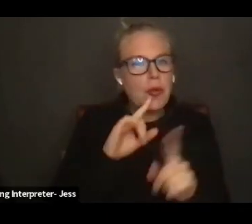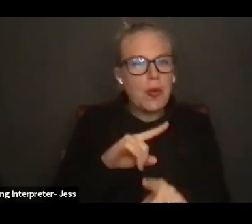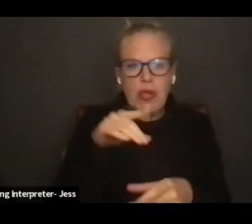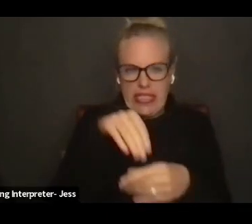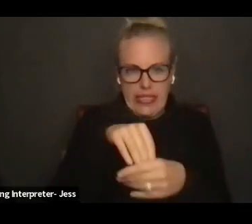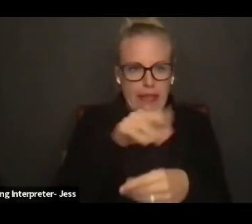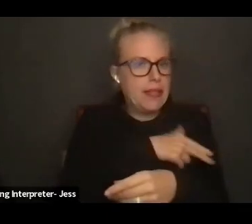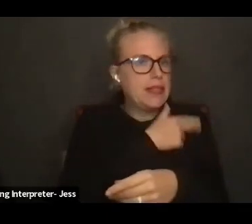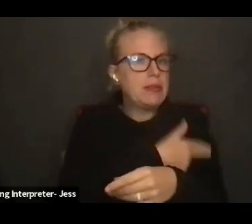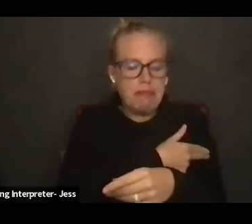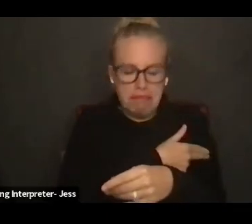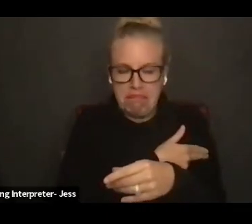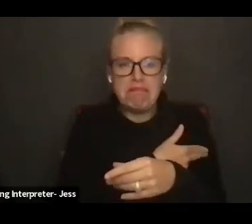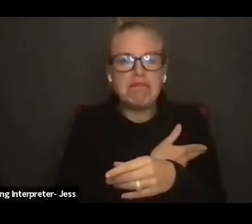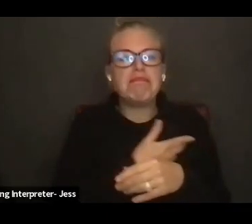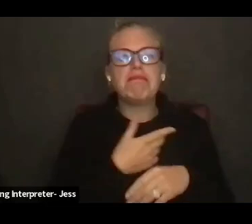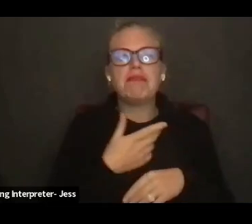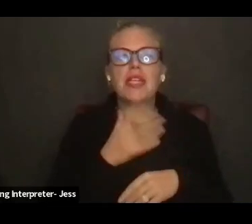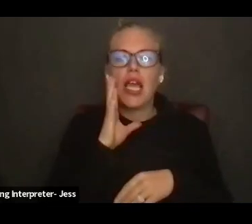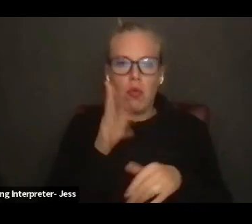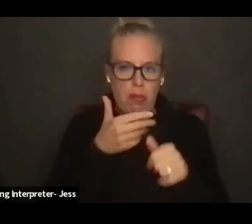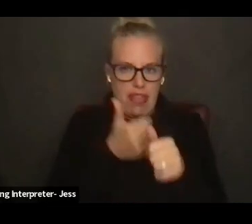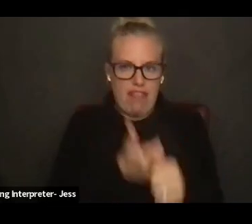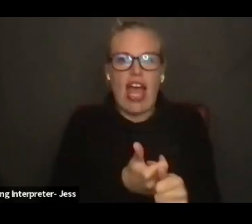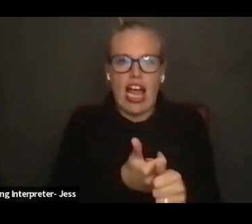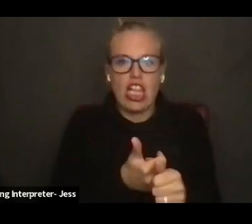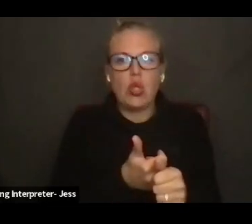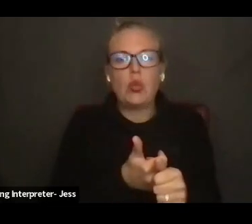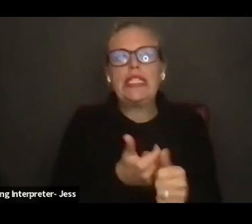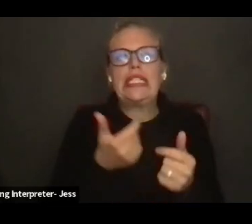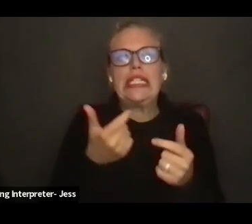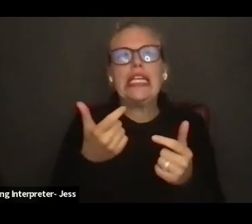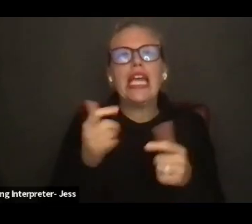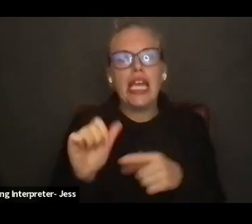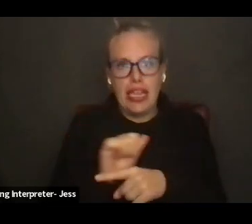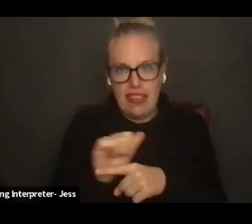hospital, it'll be followed out in the field this way.